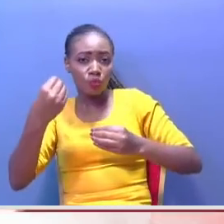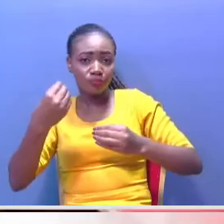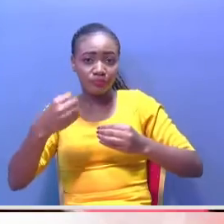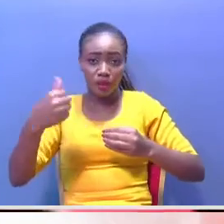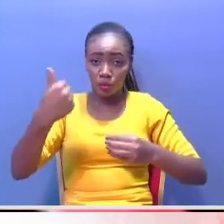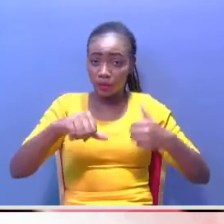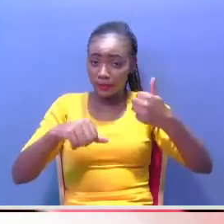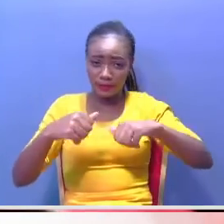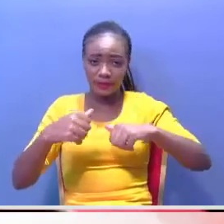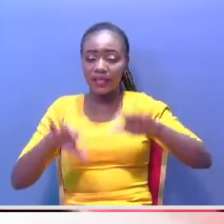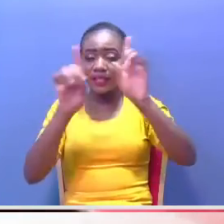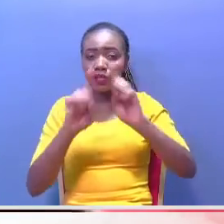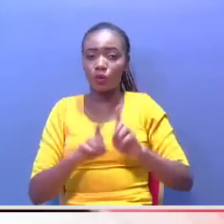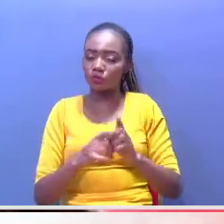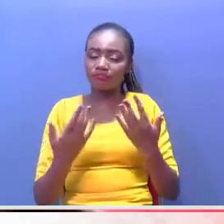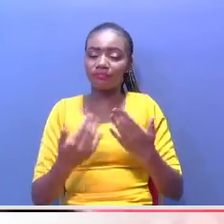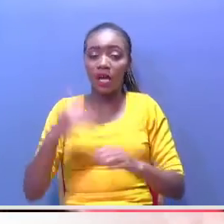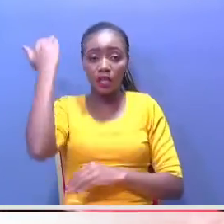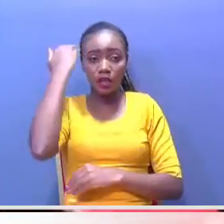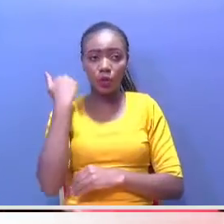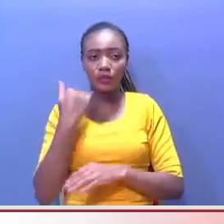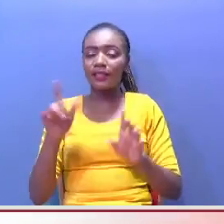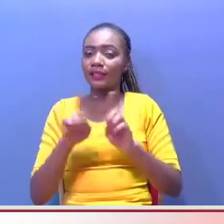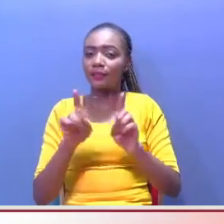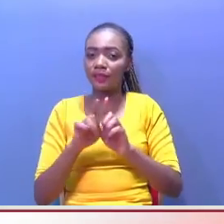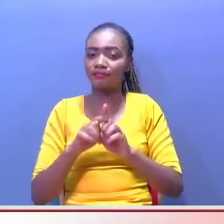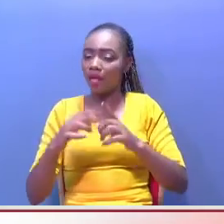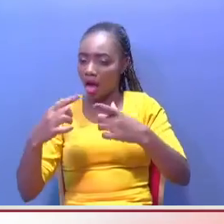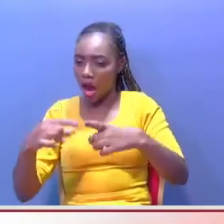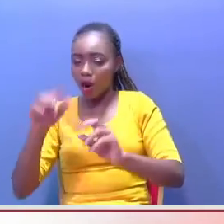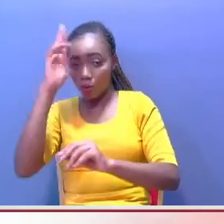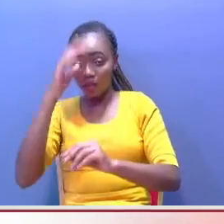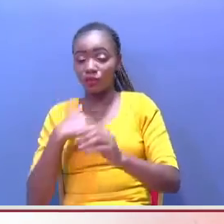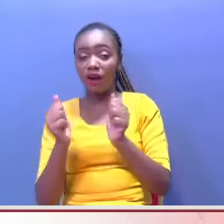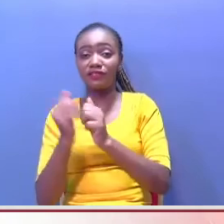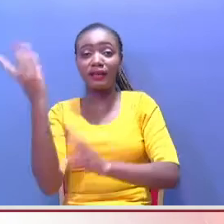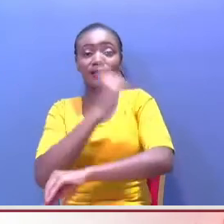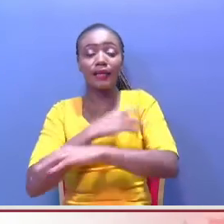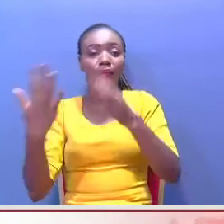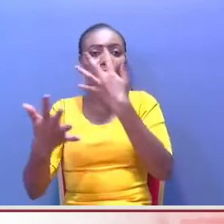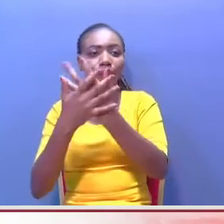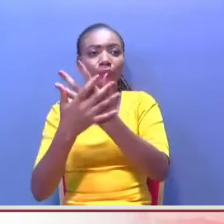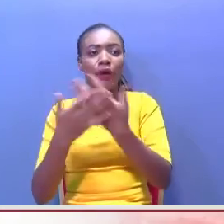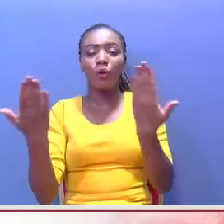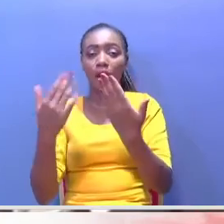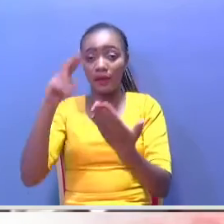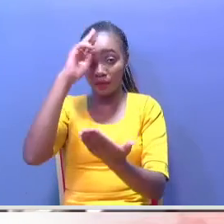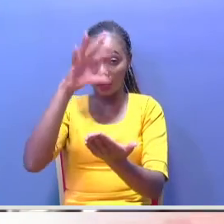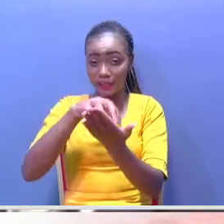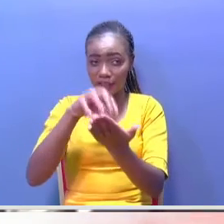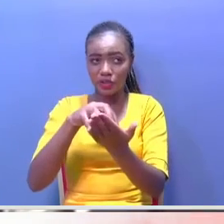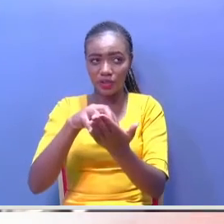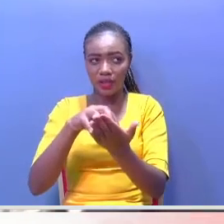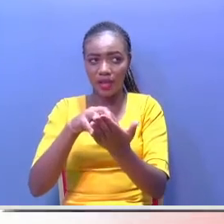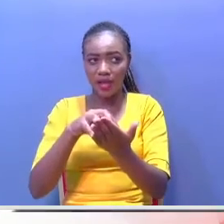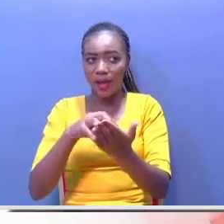complete. But the court granted the police 10 days to hold the suspect at Rioma police station, instead